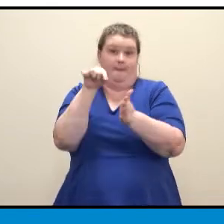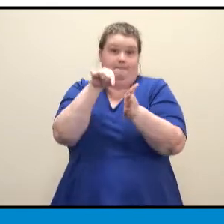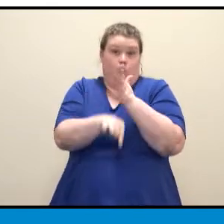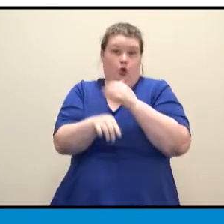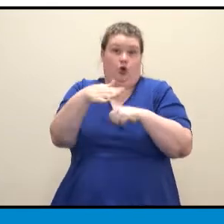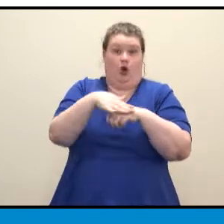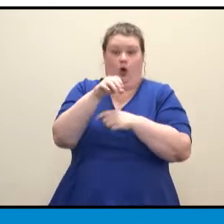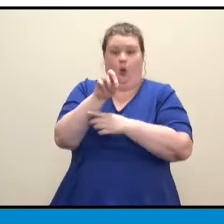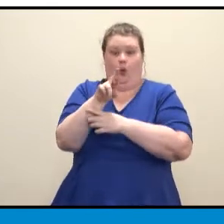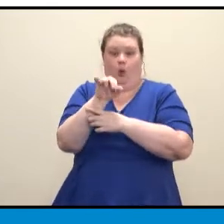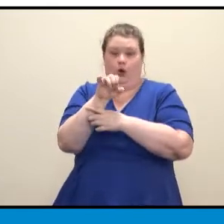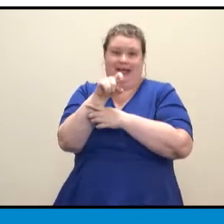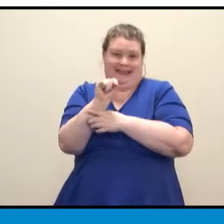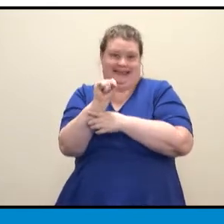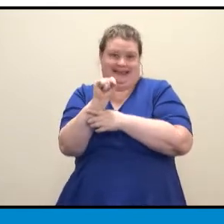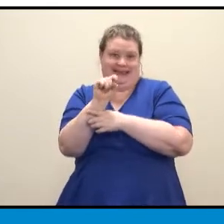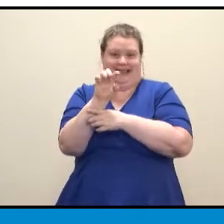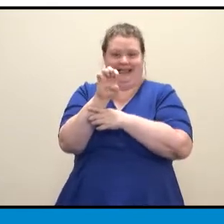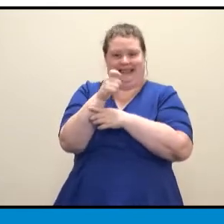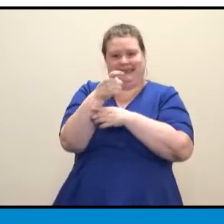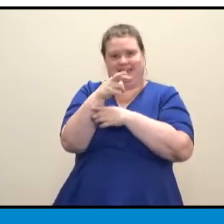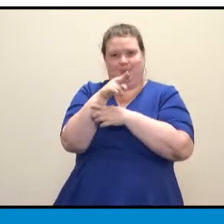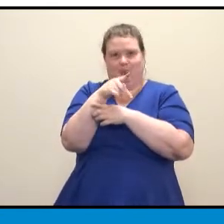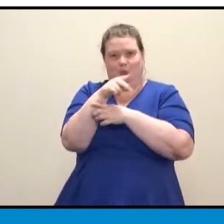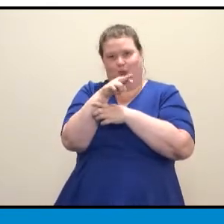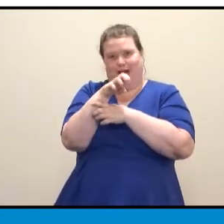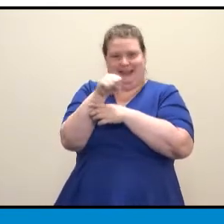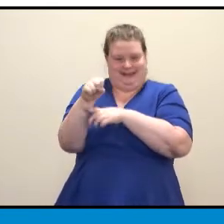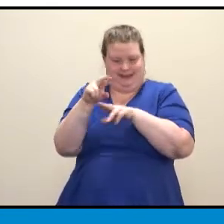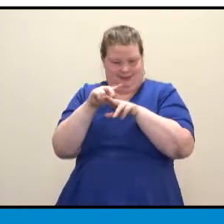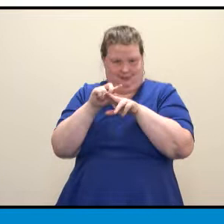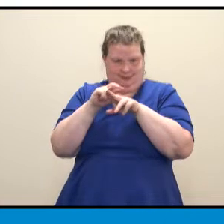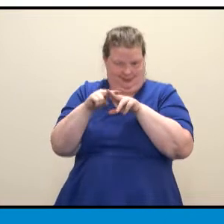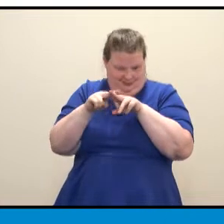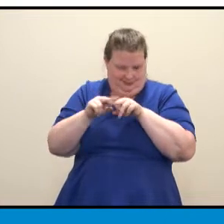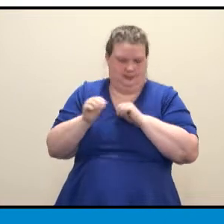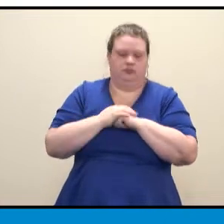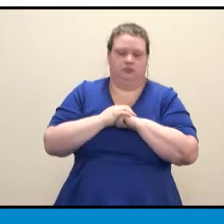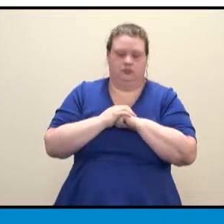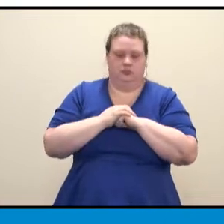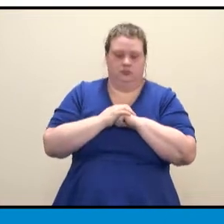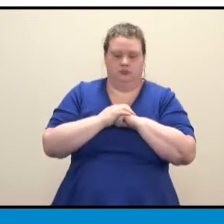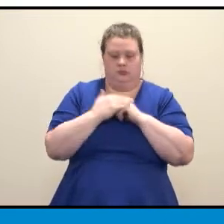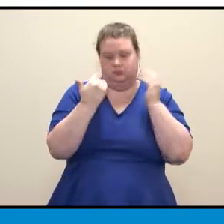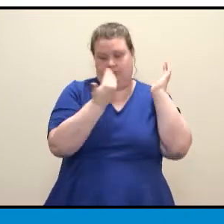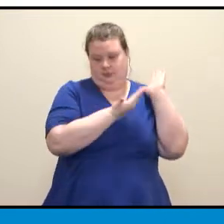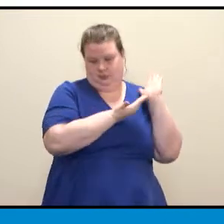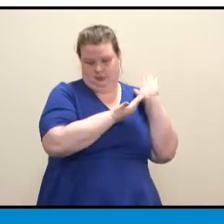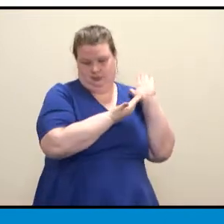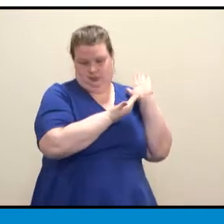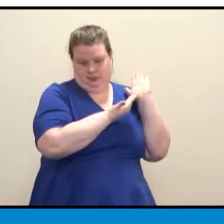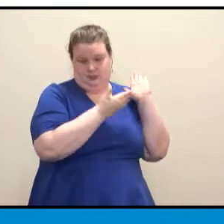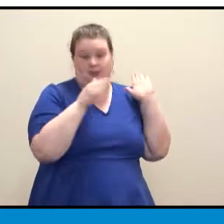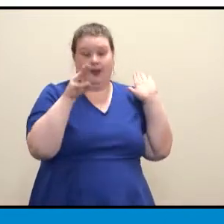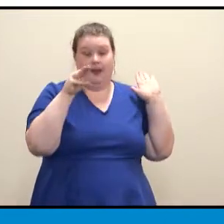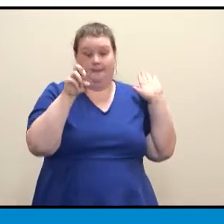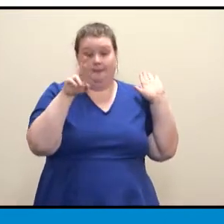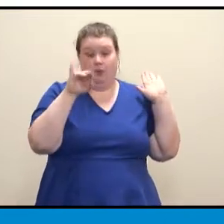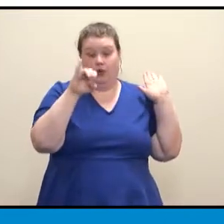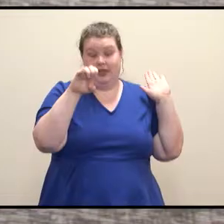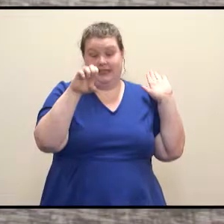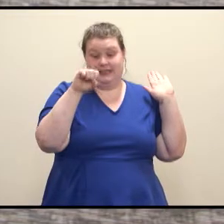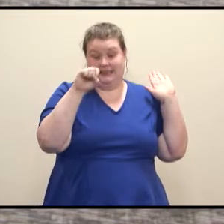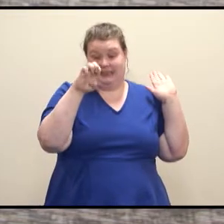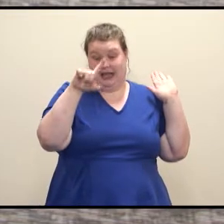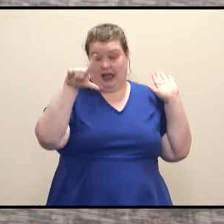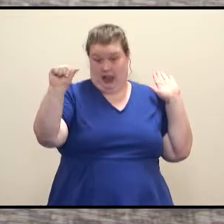Maricela Suarez, senior at University High School, qualified as a state finalist in Division II set design. And Bailey